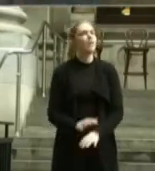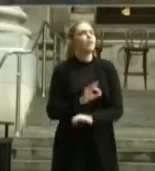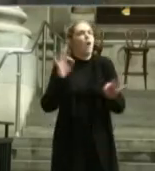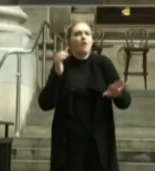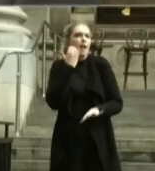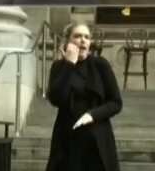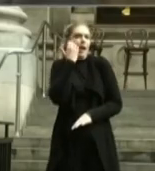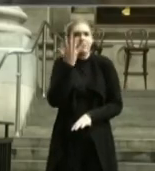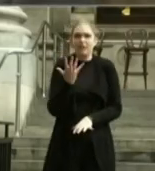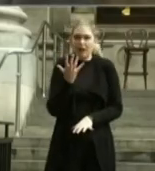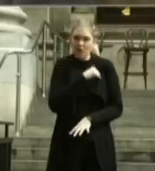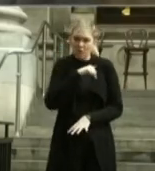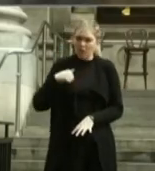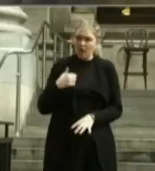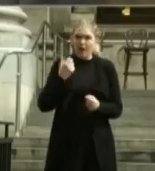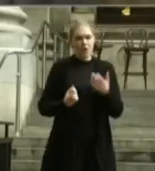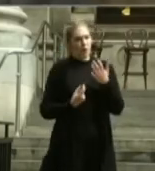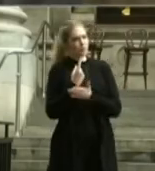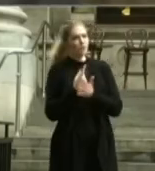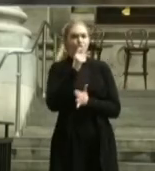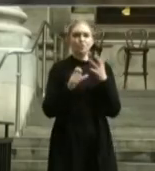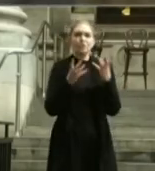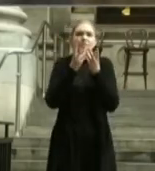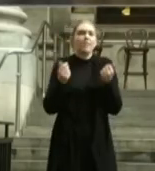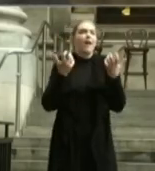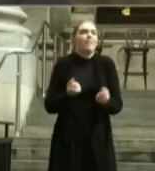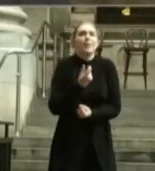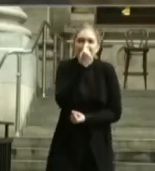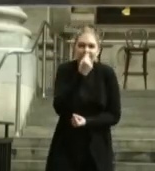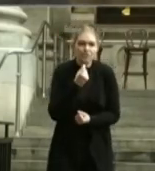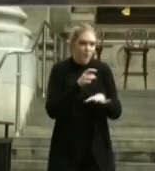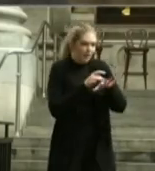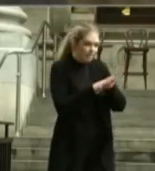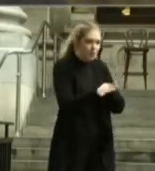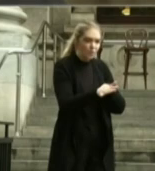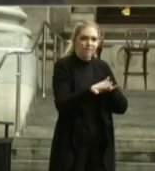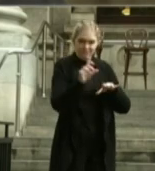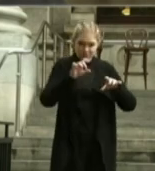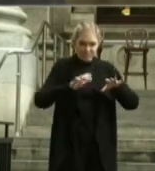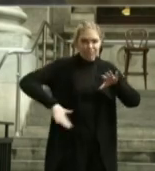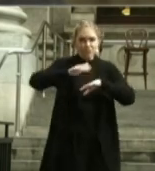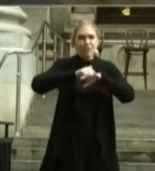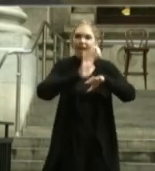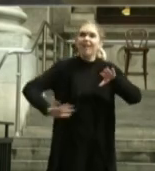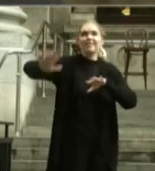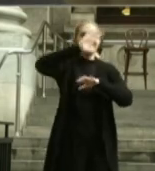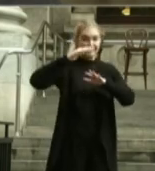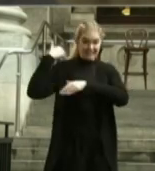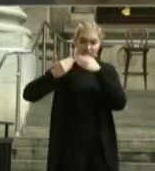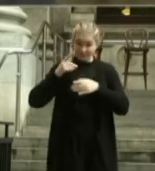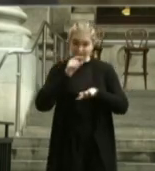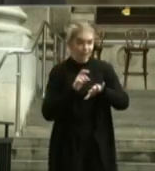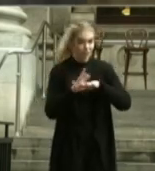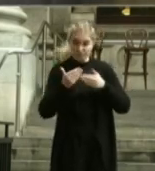It's not every day that we get to do something that has the potential to influence the course of a nation's history. But